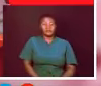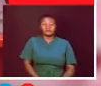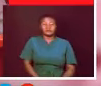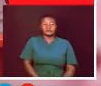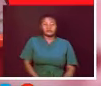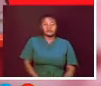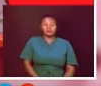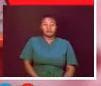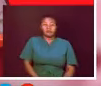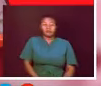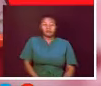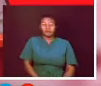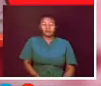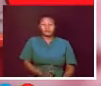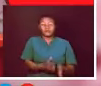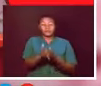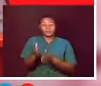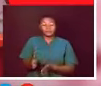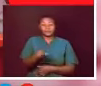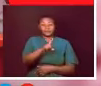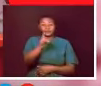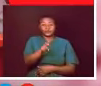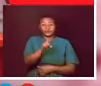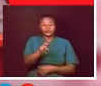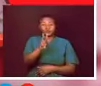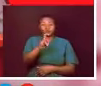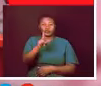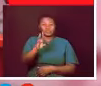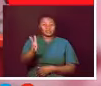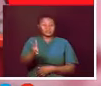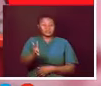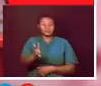supplementary. So we turn to question 216.